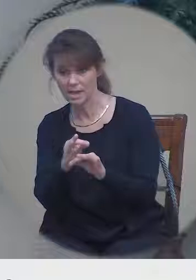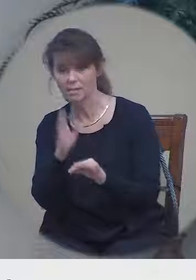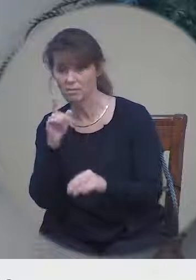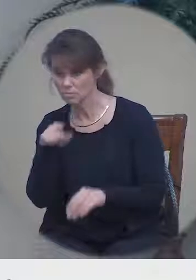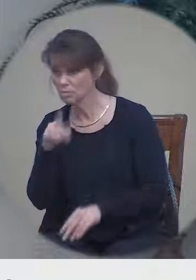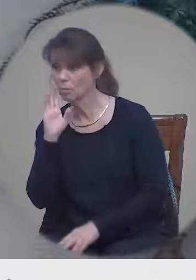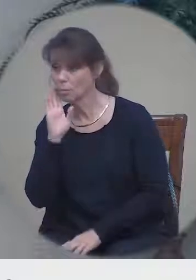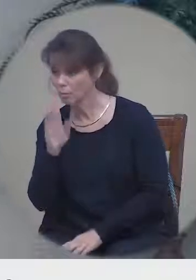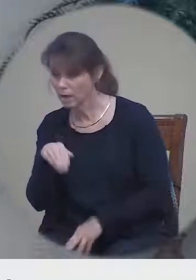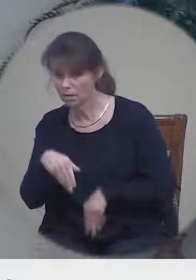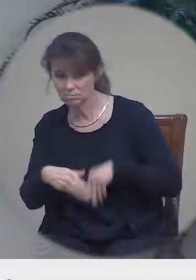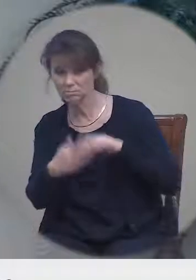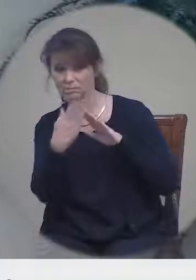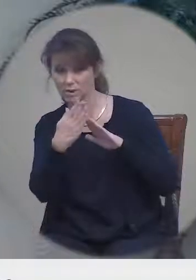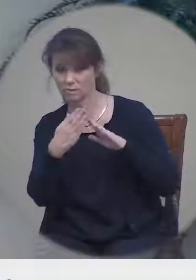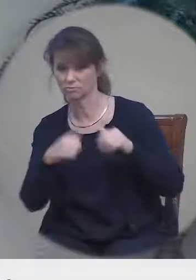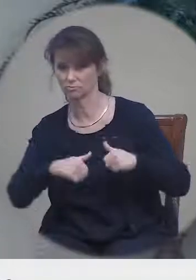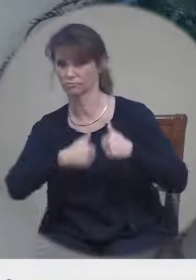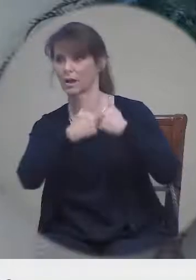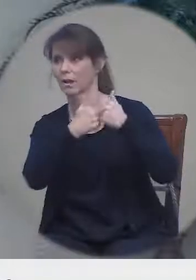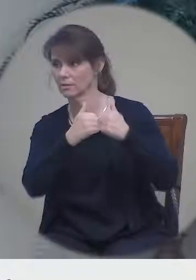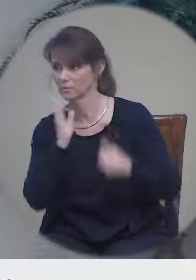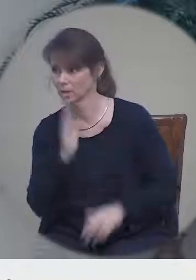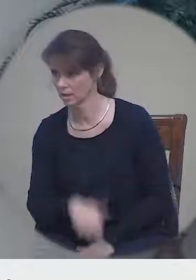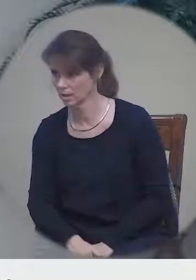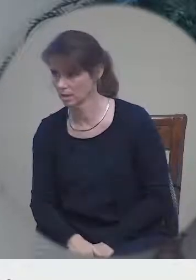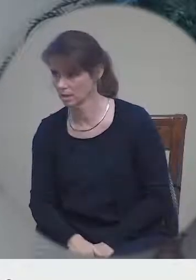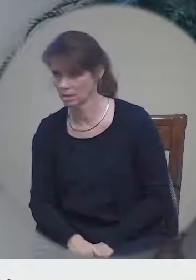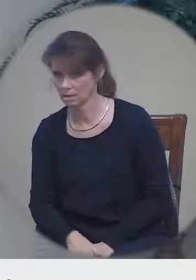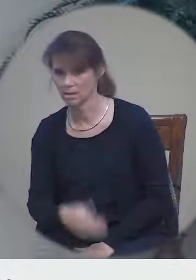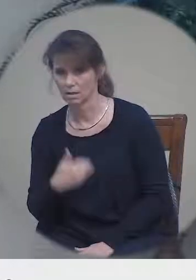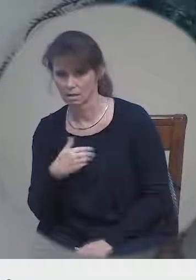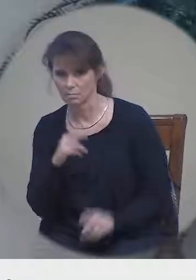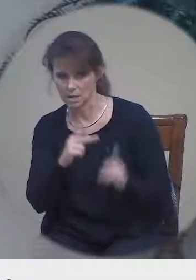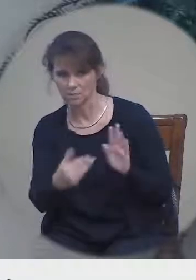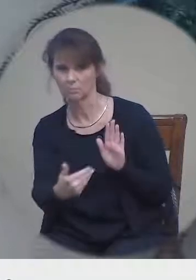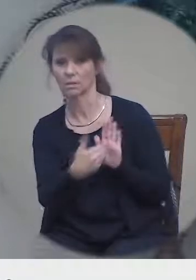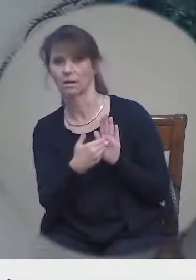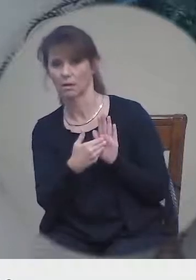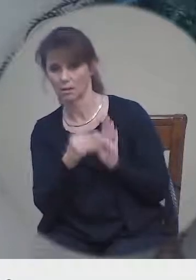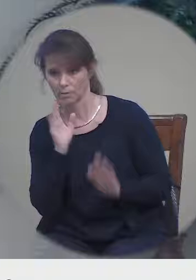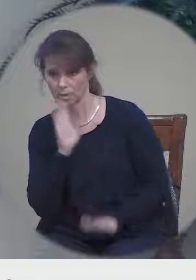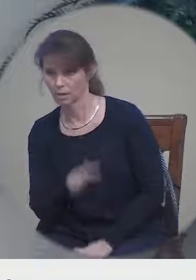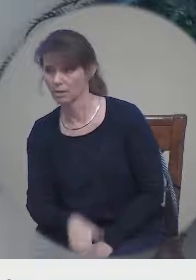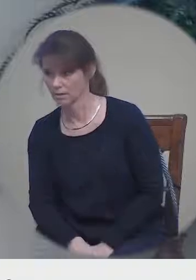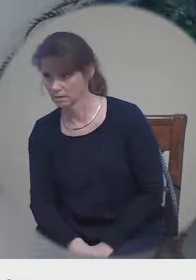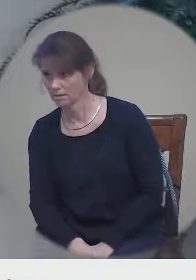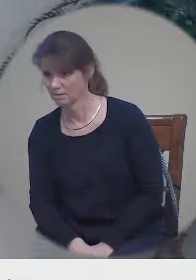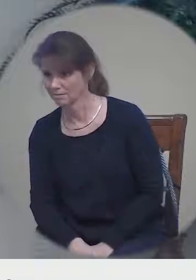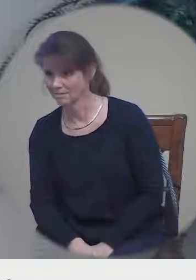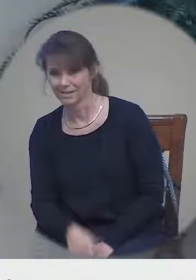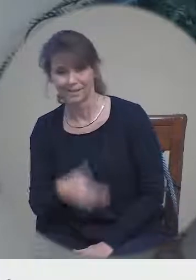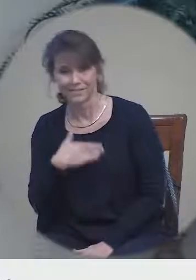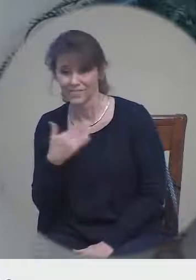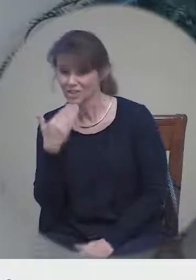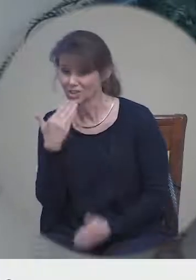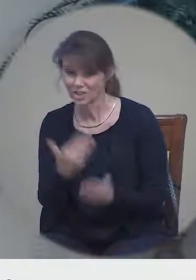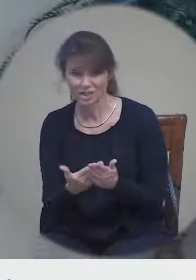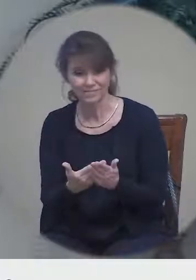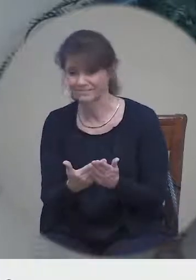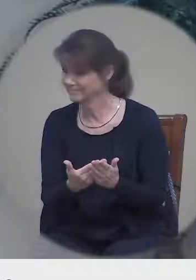happen. You are going to encounter some resistance from the world. It will be unpleasant. It